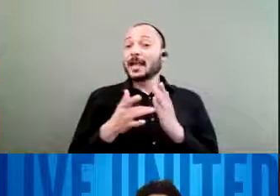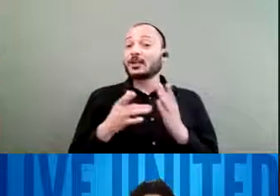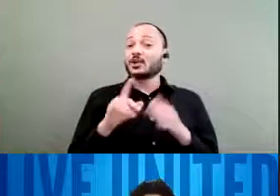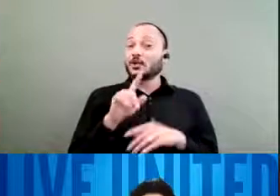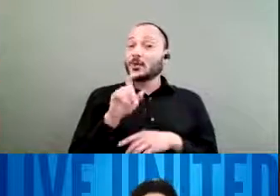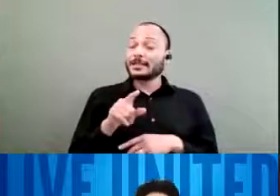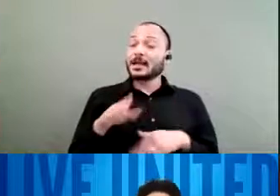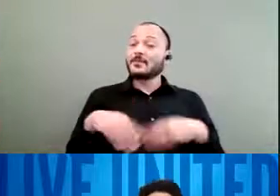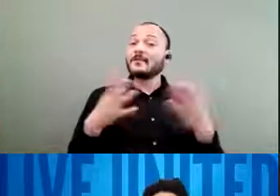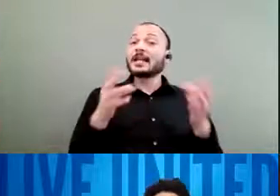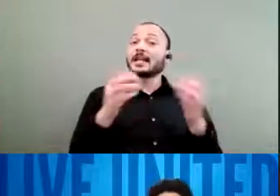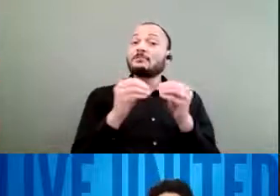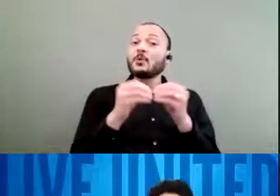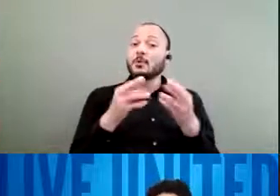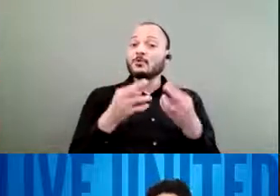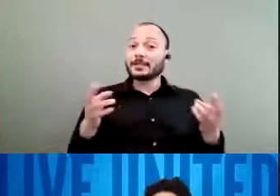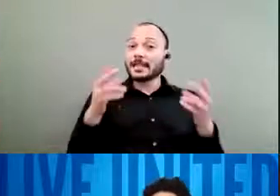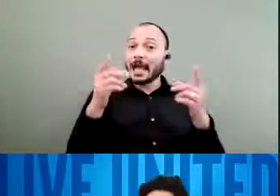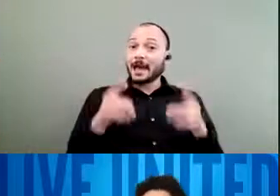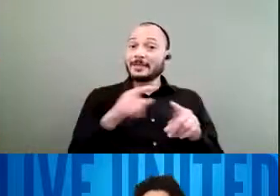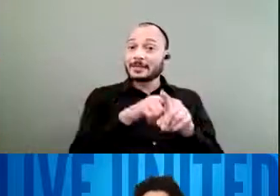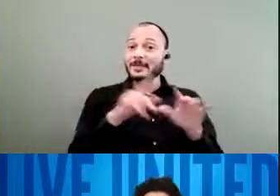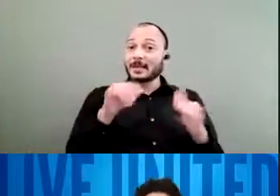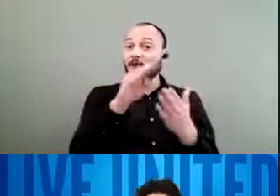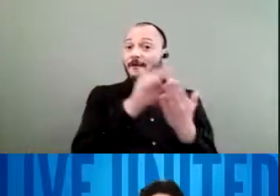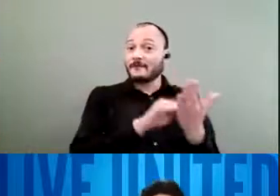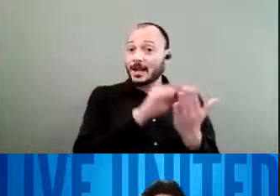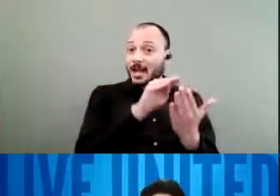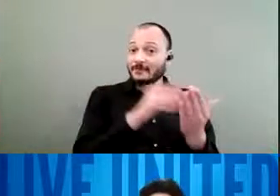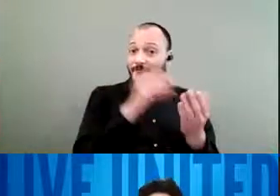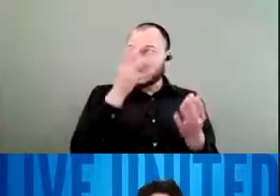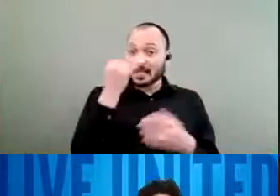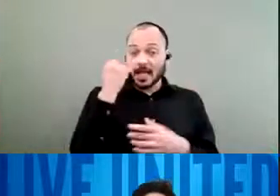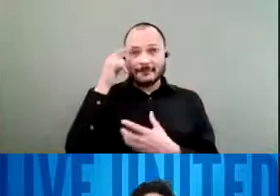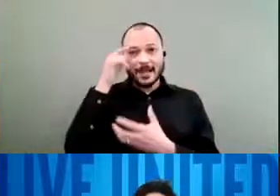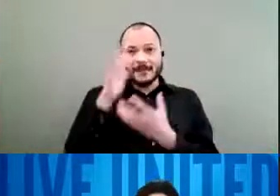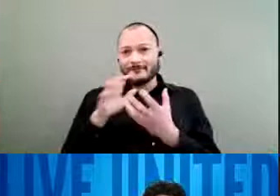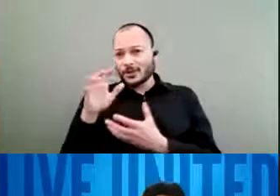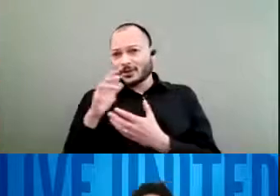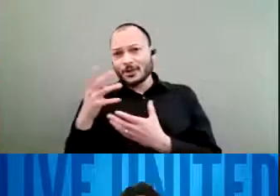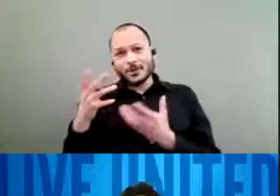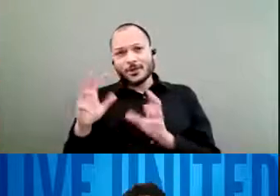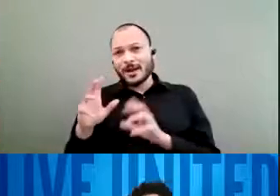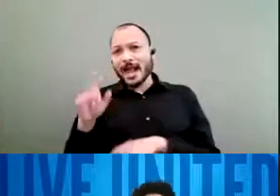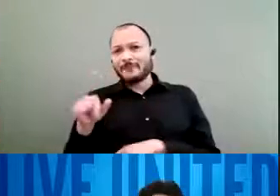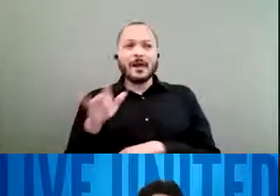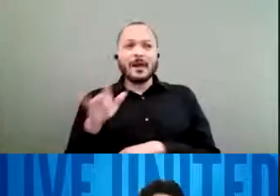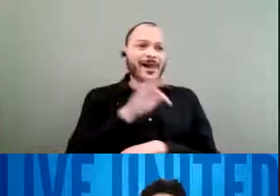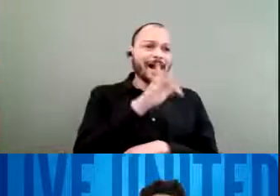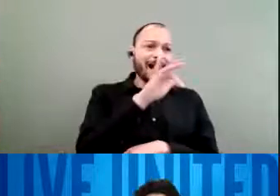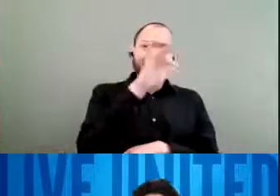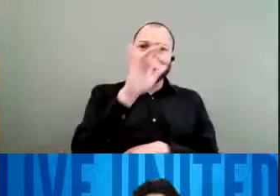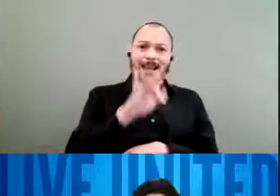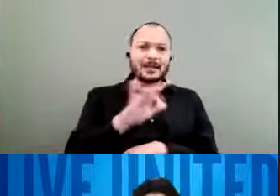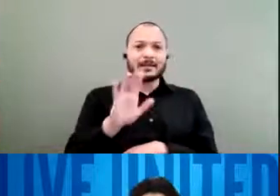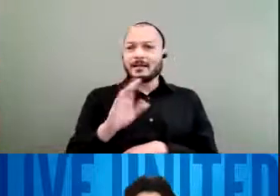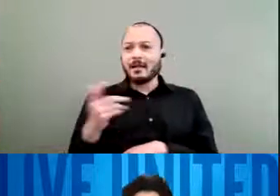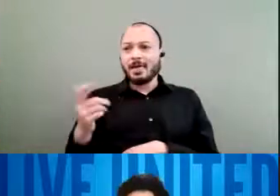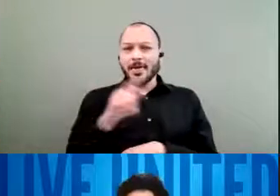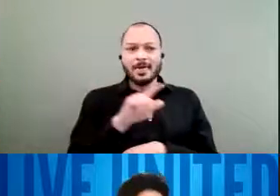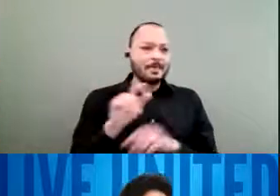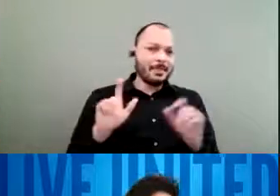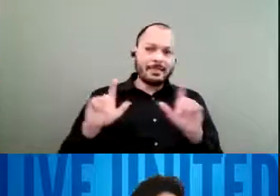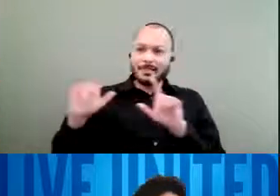resources while you're filling out information. So if you're confused about something and you don't want to have to click on too many tabs and go back and